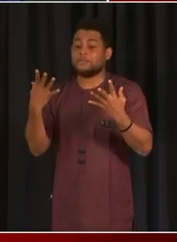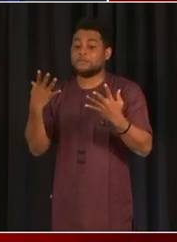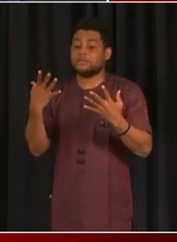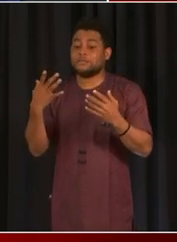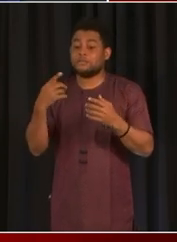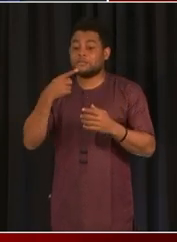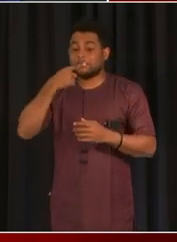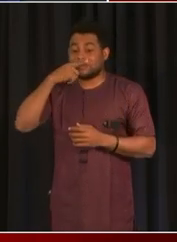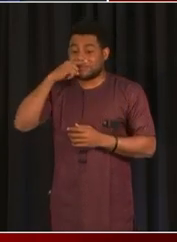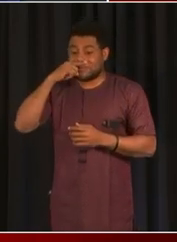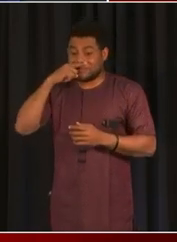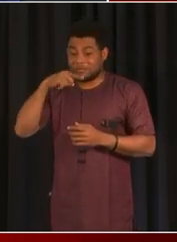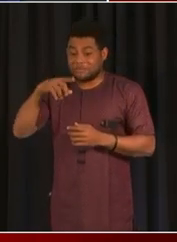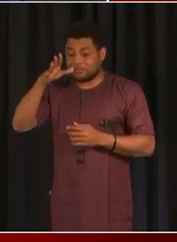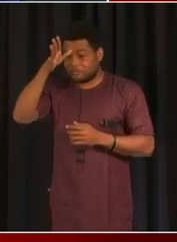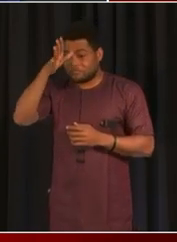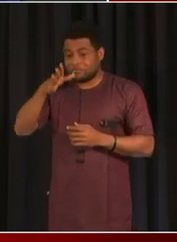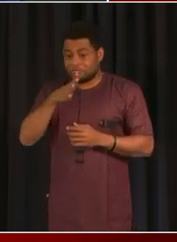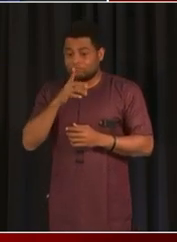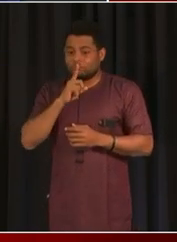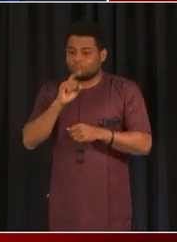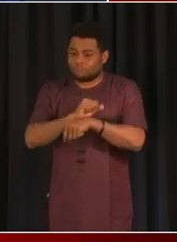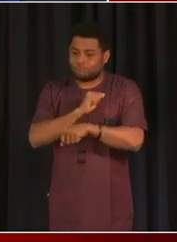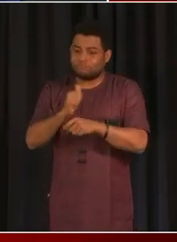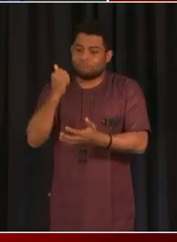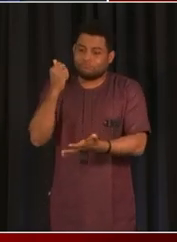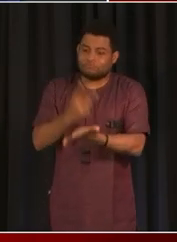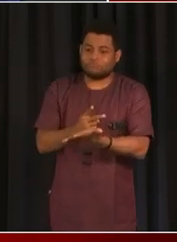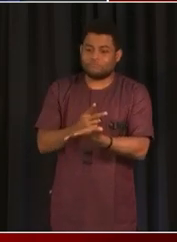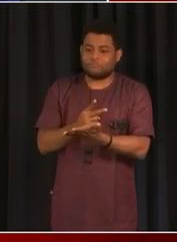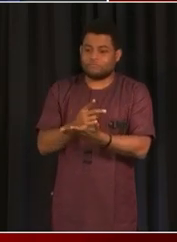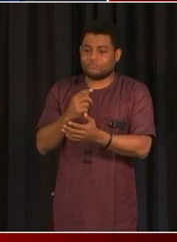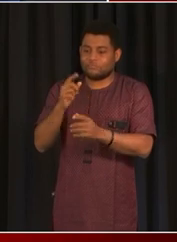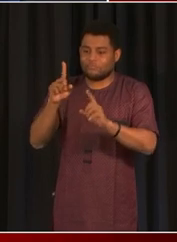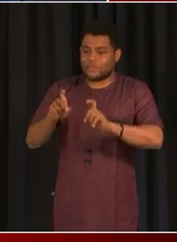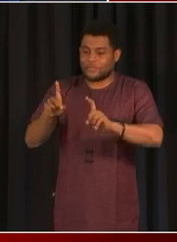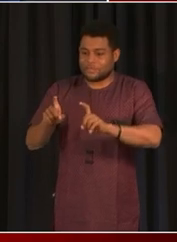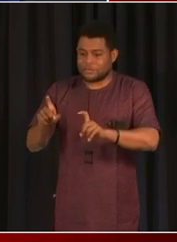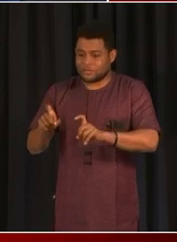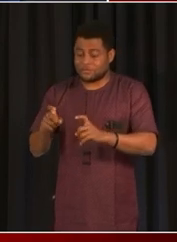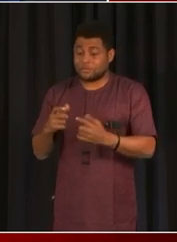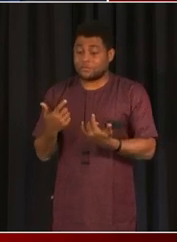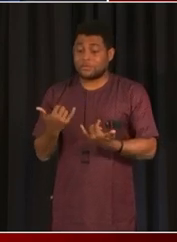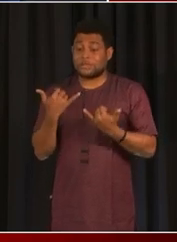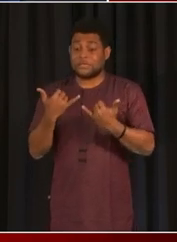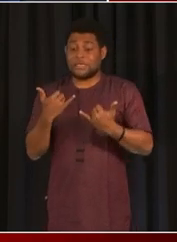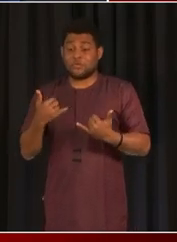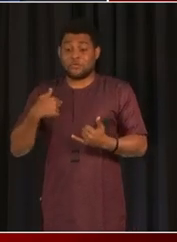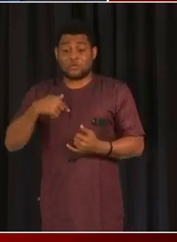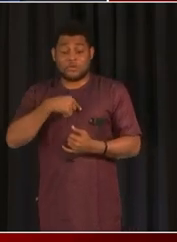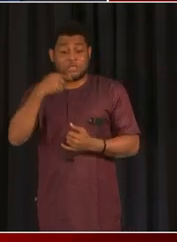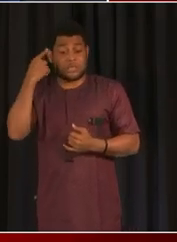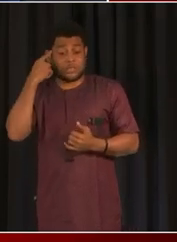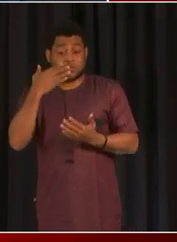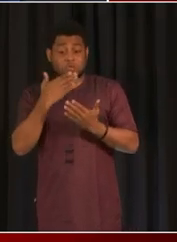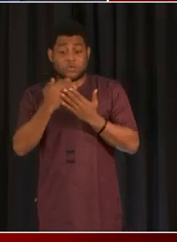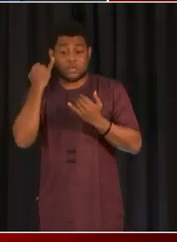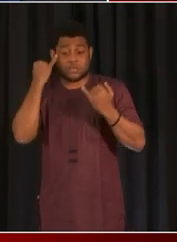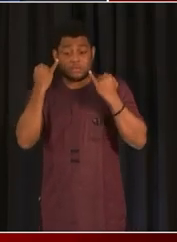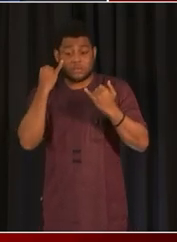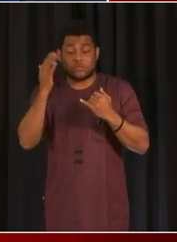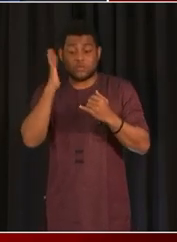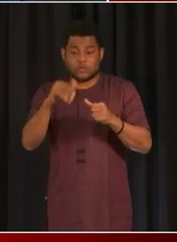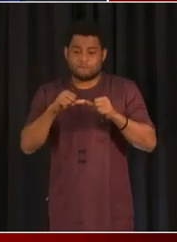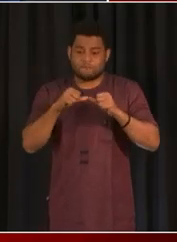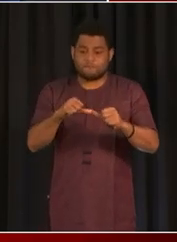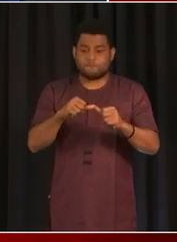parents consent. Now, it's also important to note that we do think this is a good idea. It's going to continue to be in place.